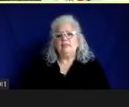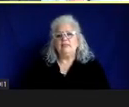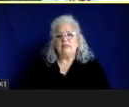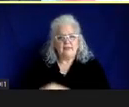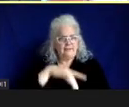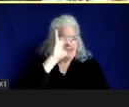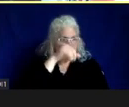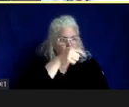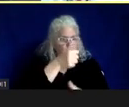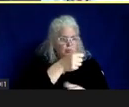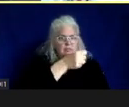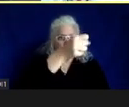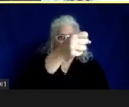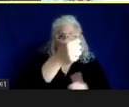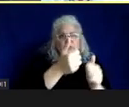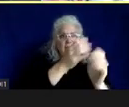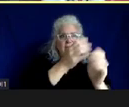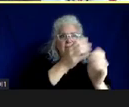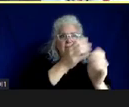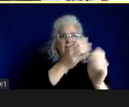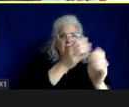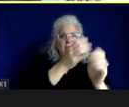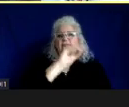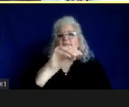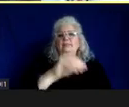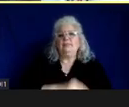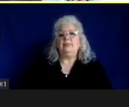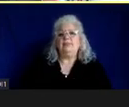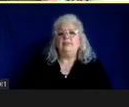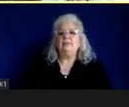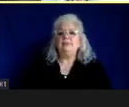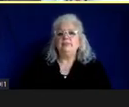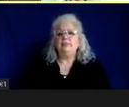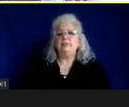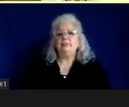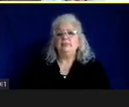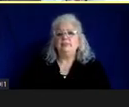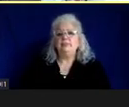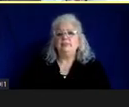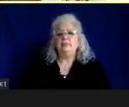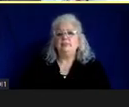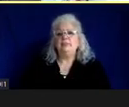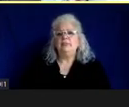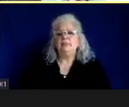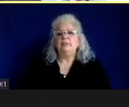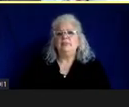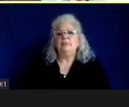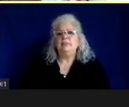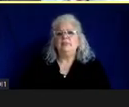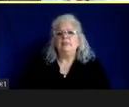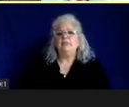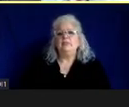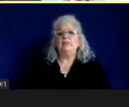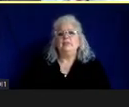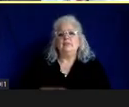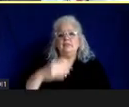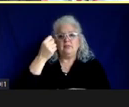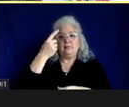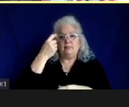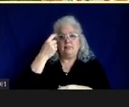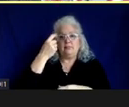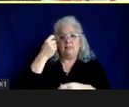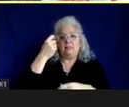And then, you know, the next point, and again, this is just for the general population. So this is a little bit different, you know, if there are access or functional